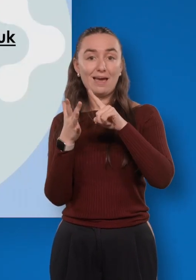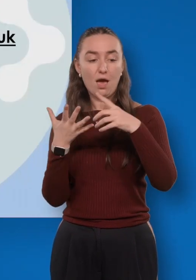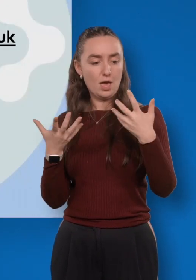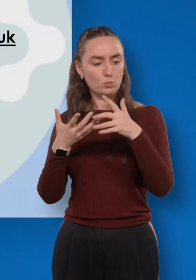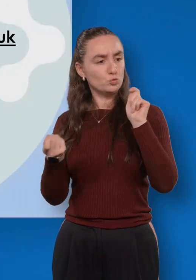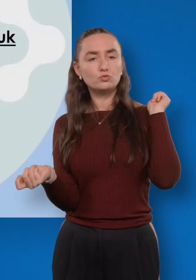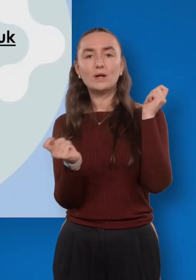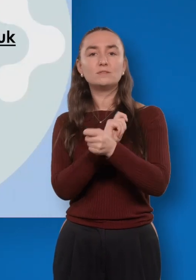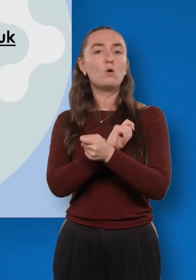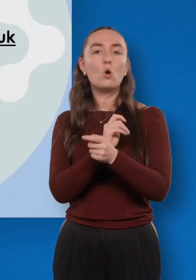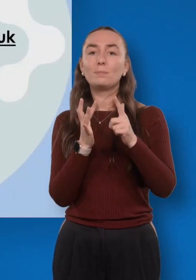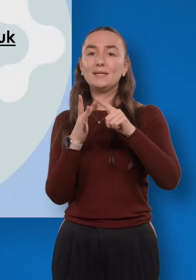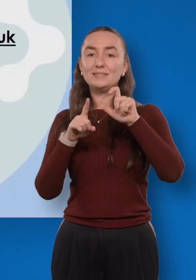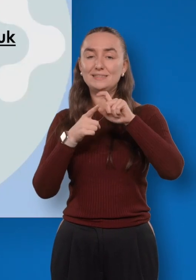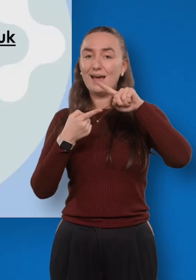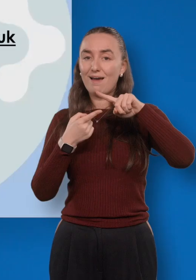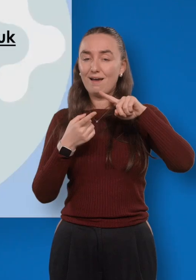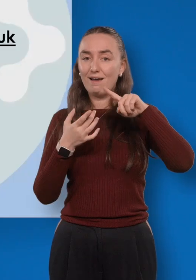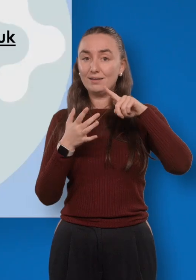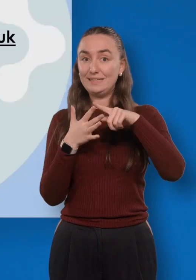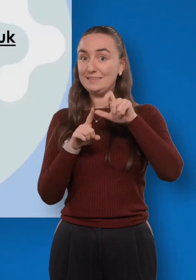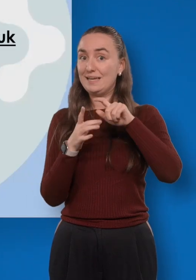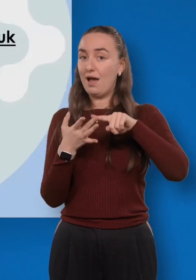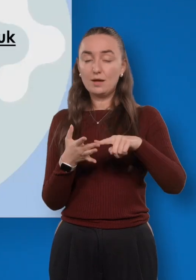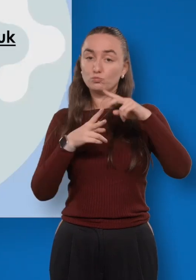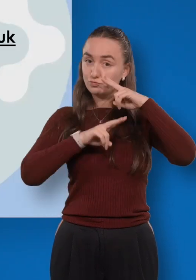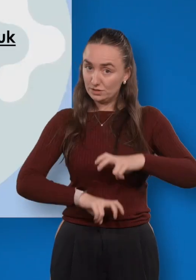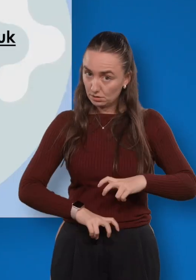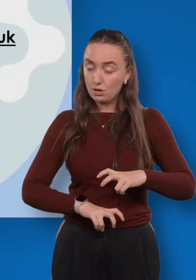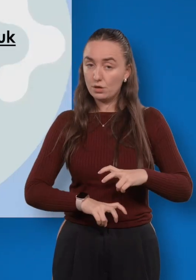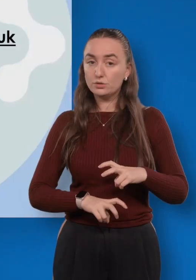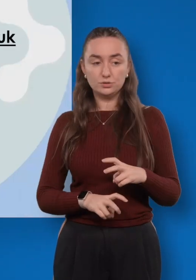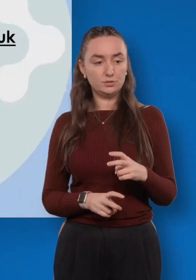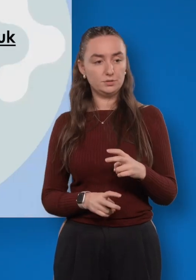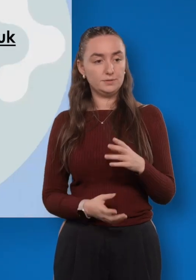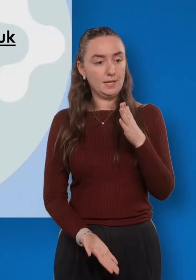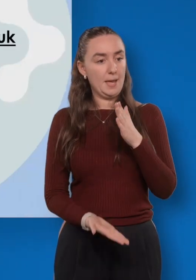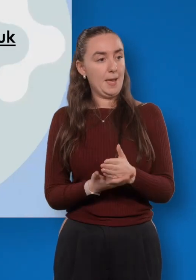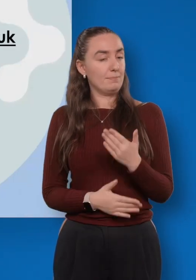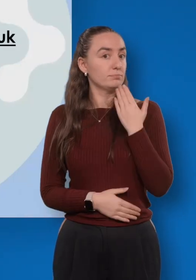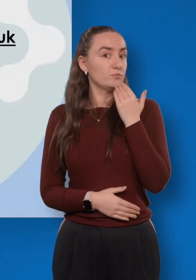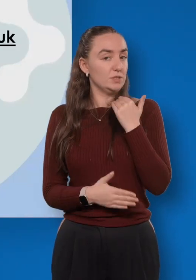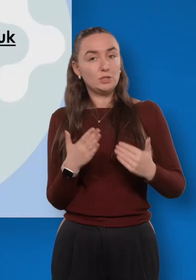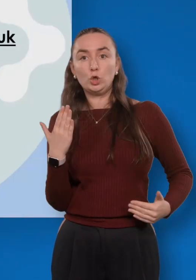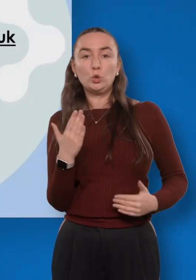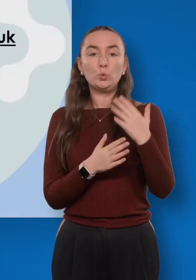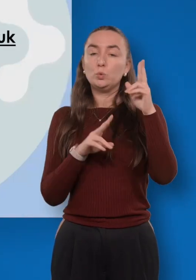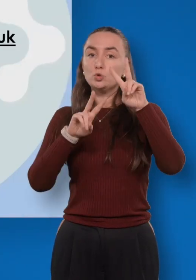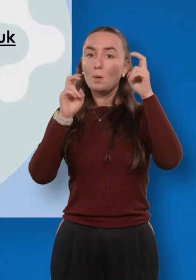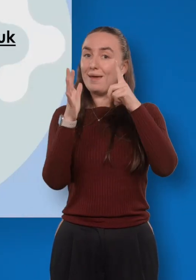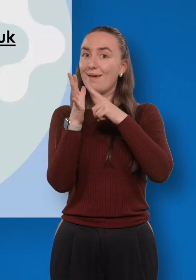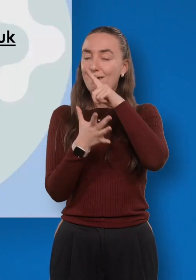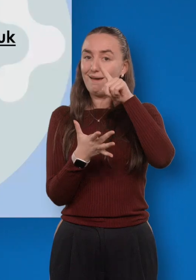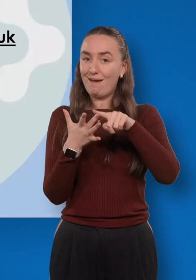transform EDI research, which is another very current topic, but also social